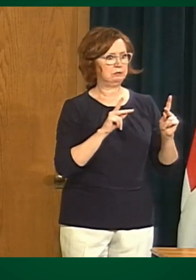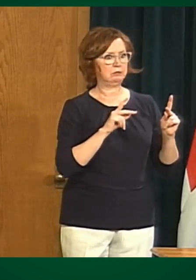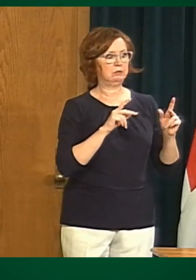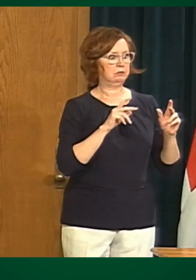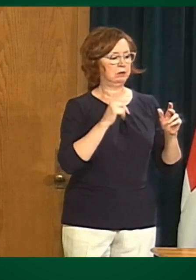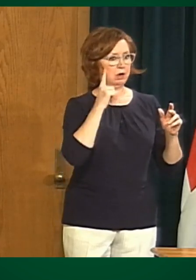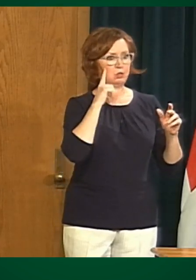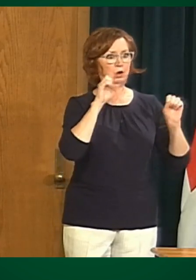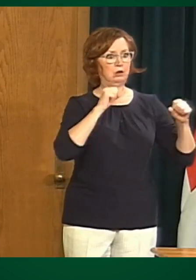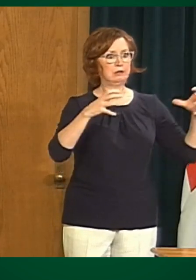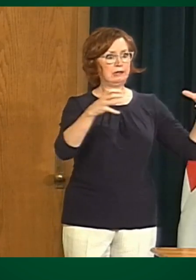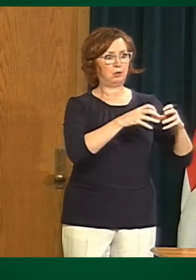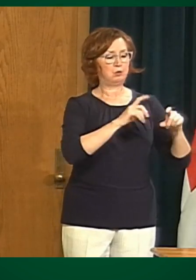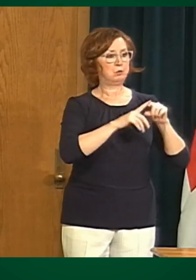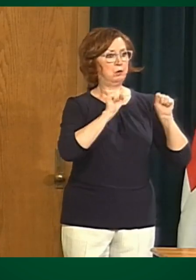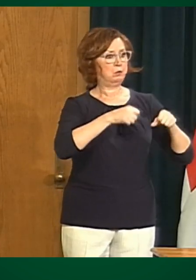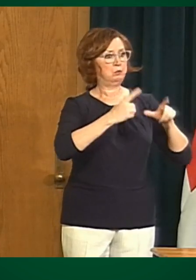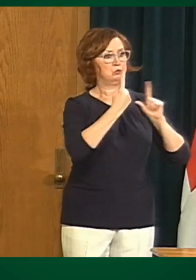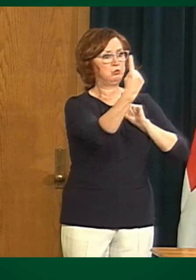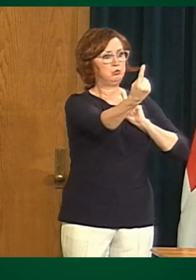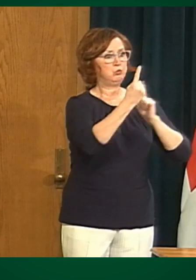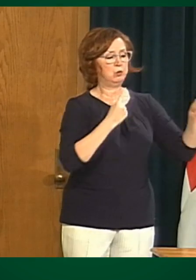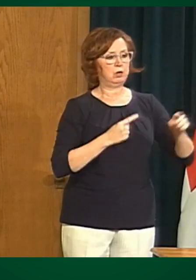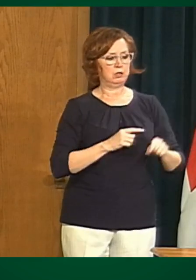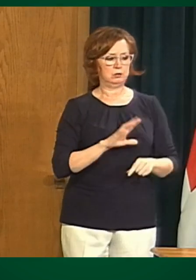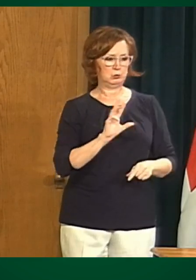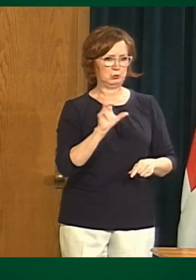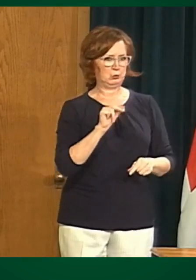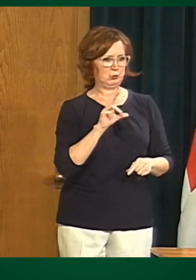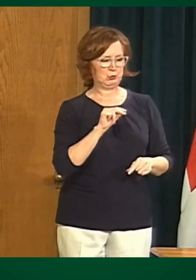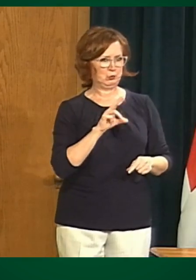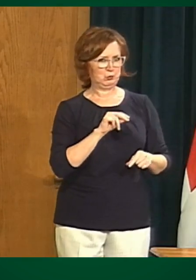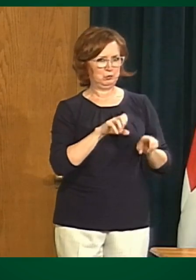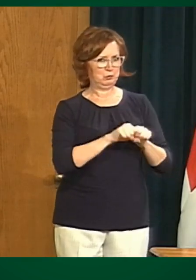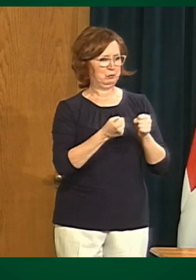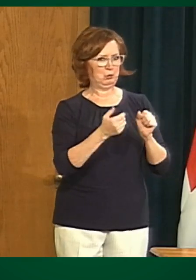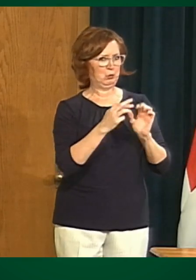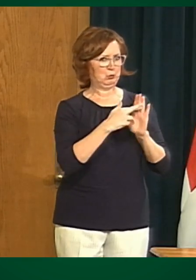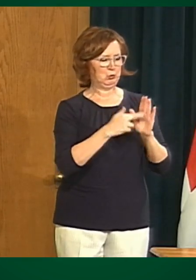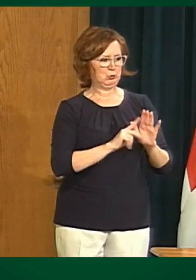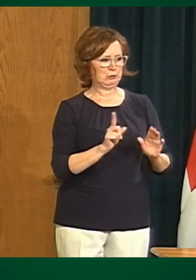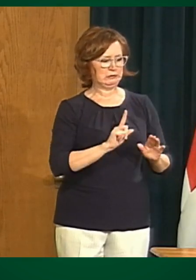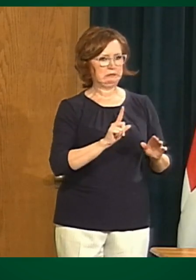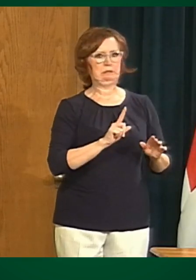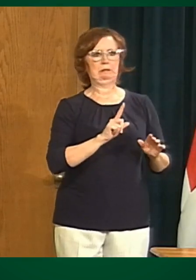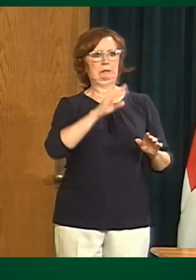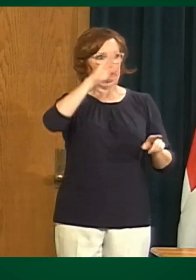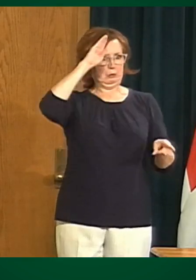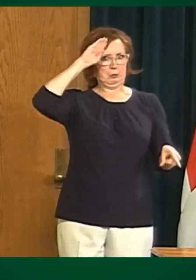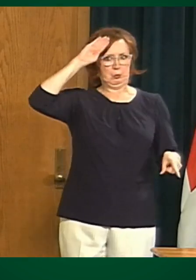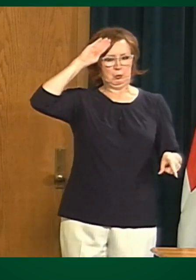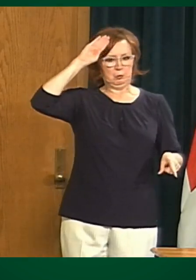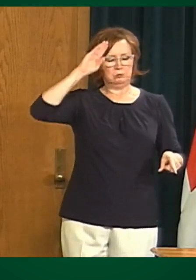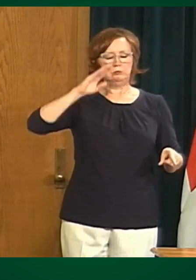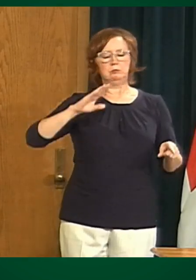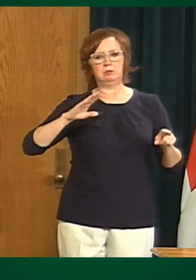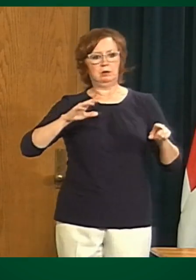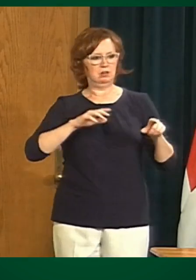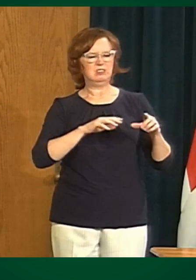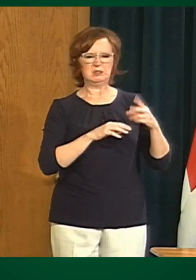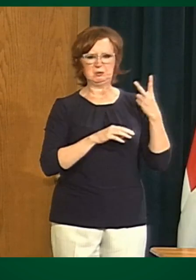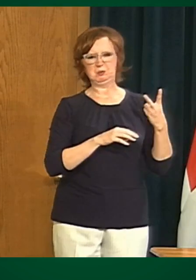actually the restrictions that are put in place. But by far and away, the vast majority of communities, of people, of individuals are taking